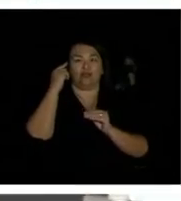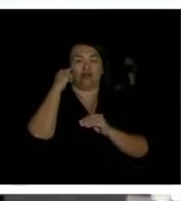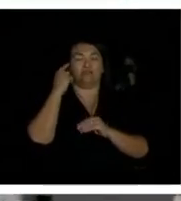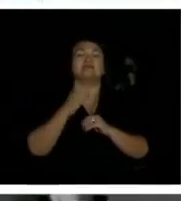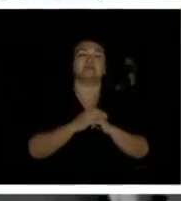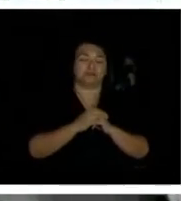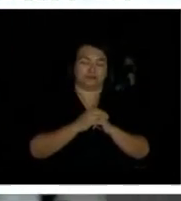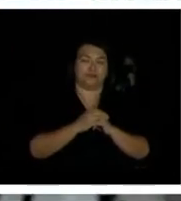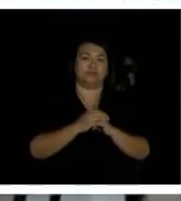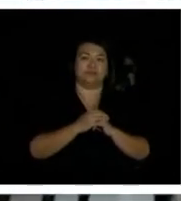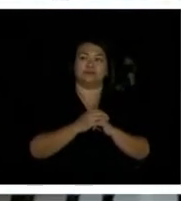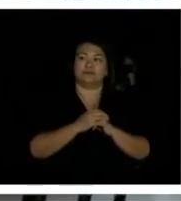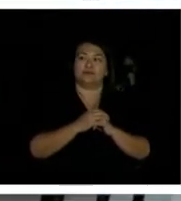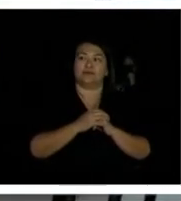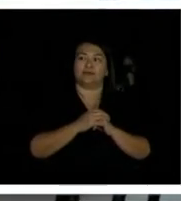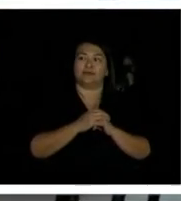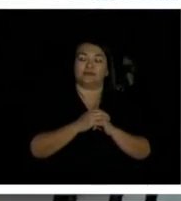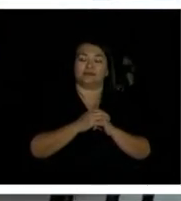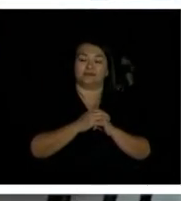Yes.